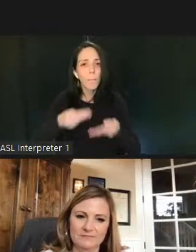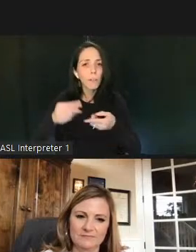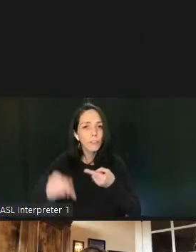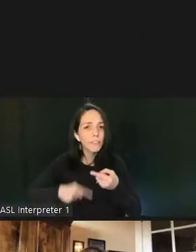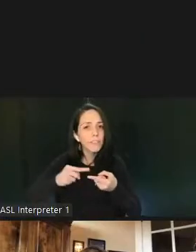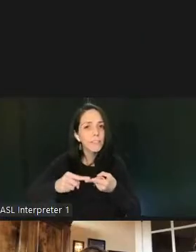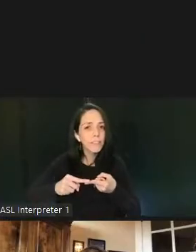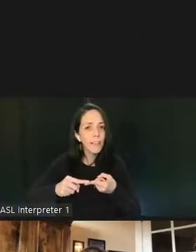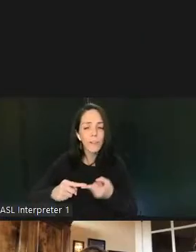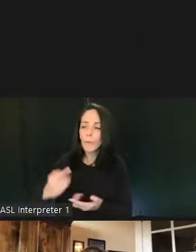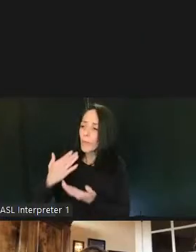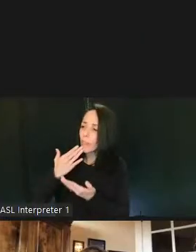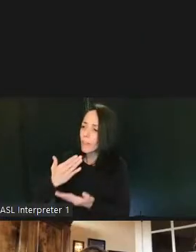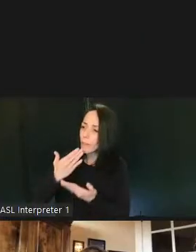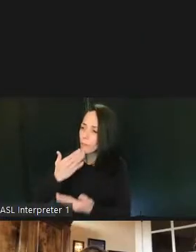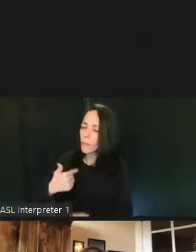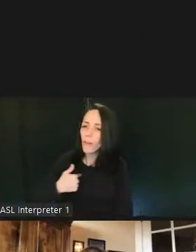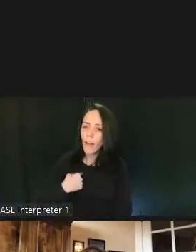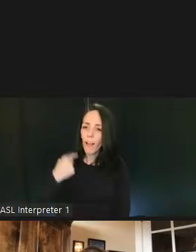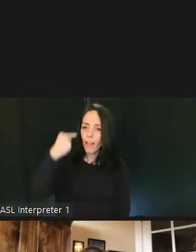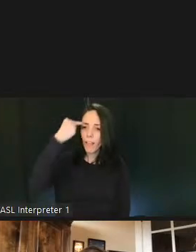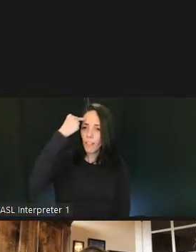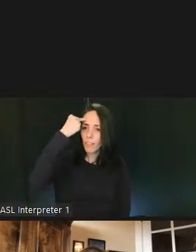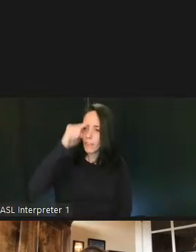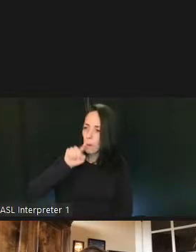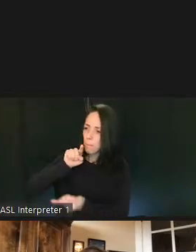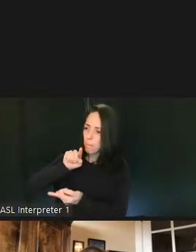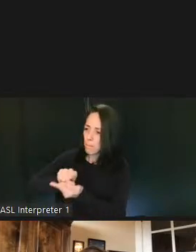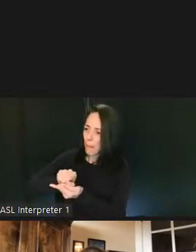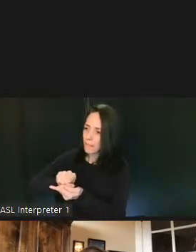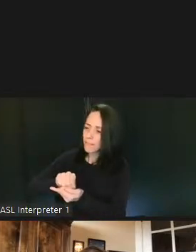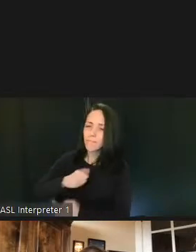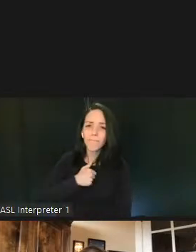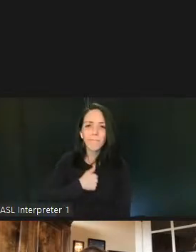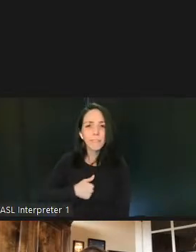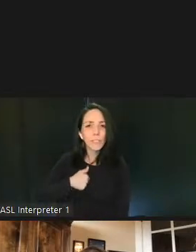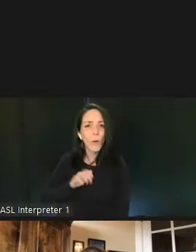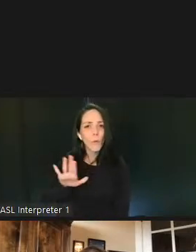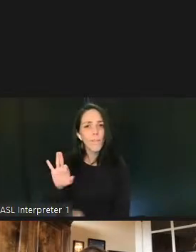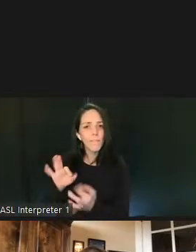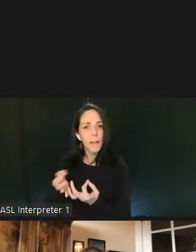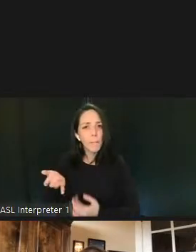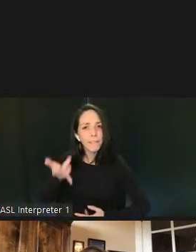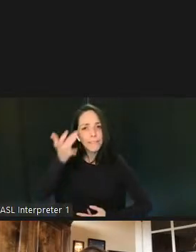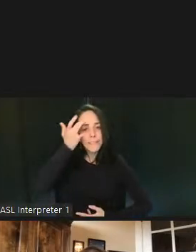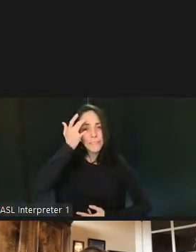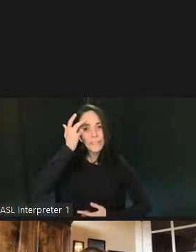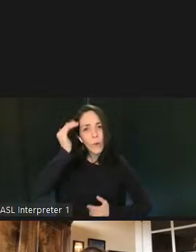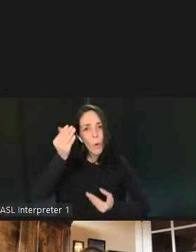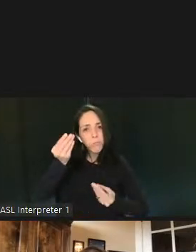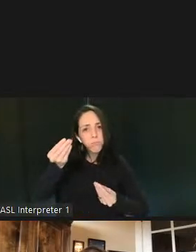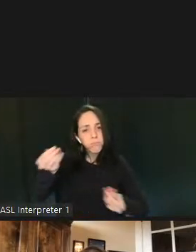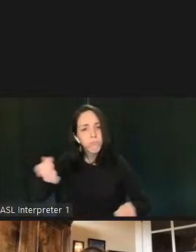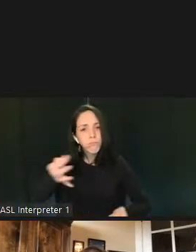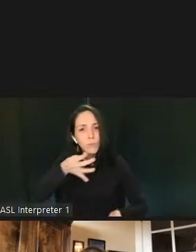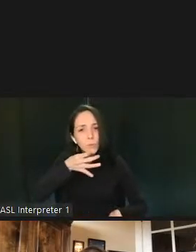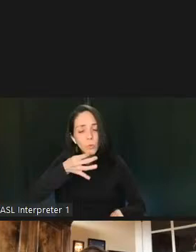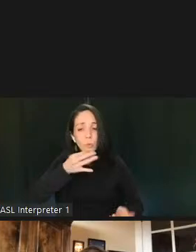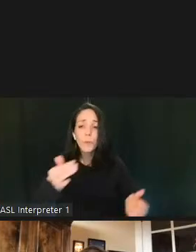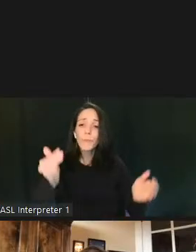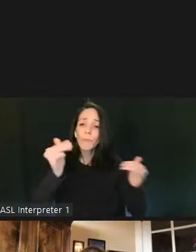pleasure of meeting, and sorry to hear about that. I hope everything goes well. Mr. Reed.